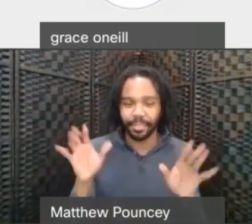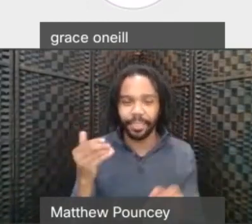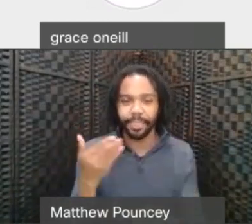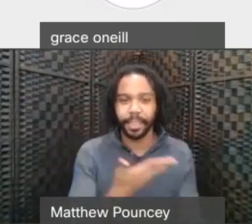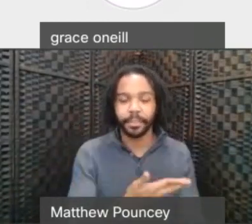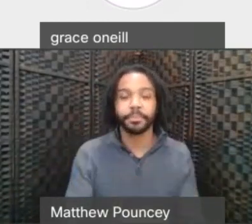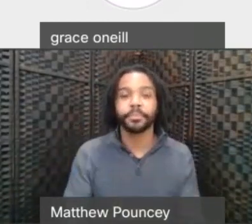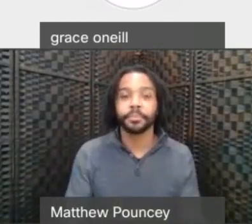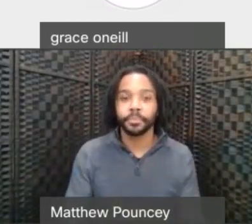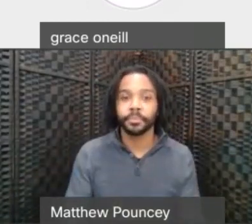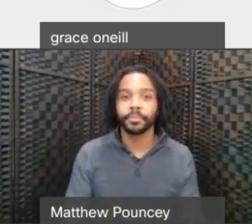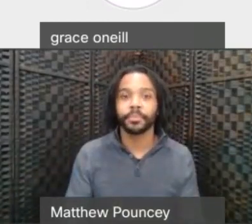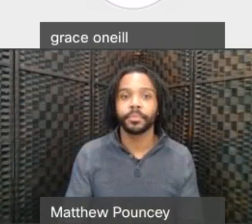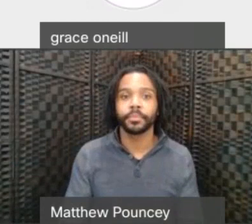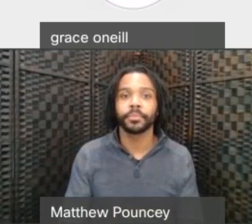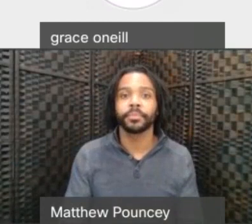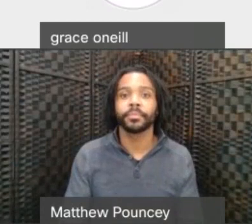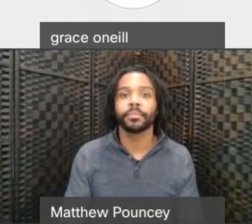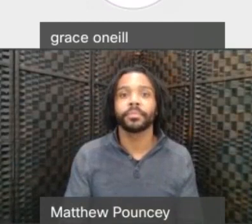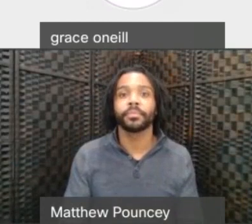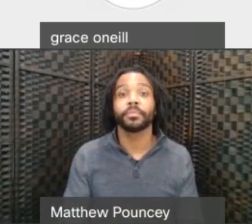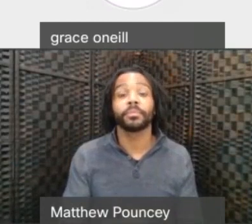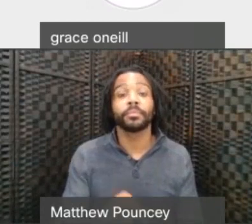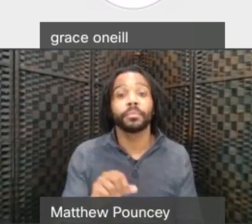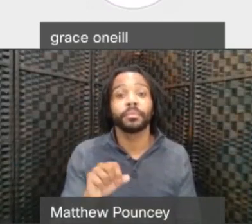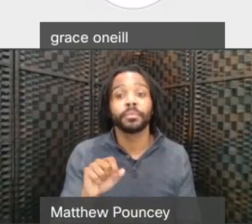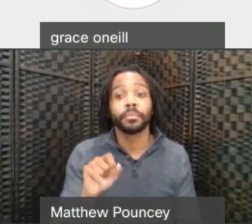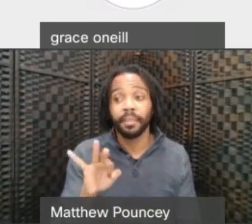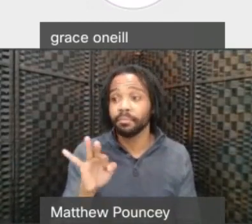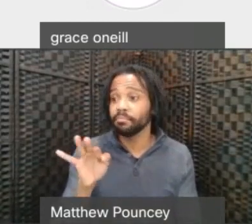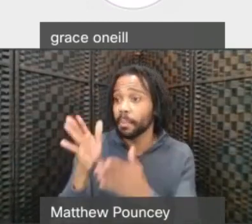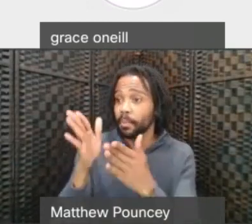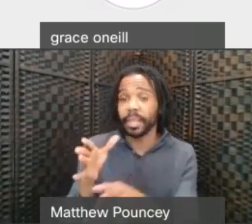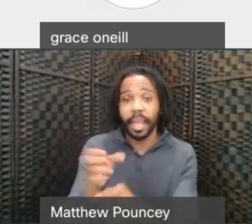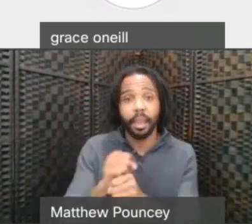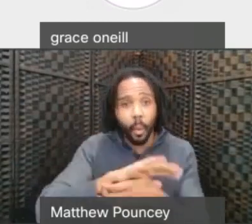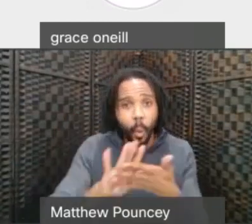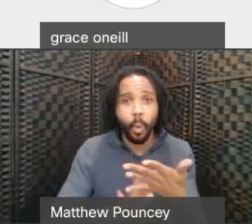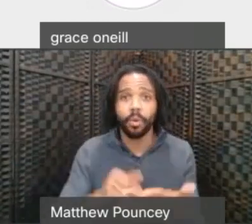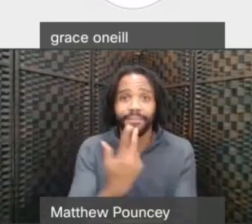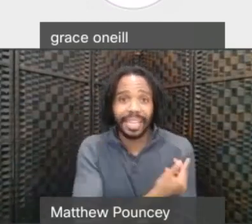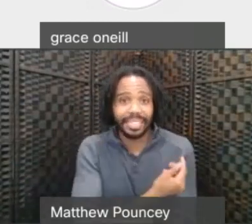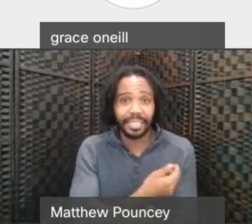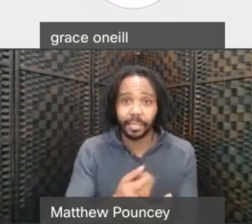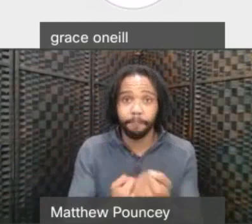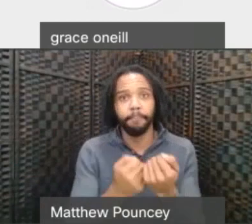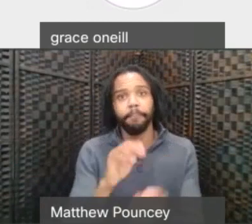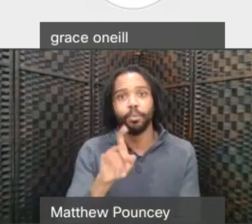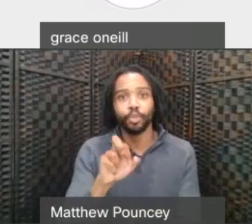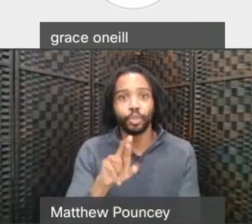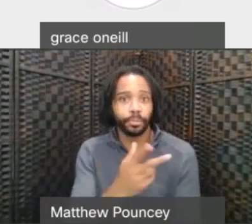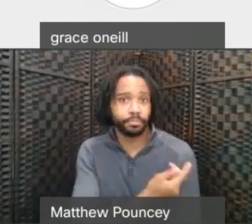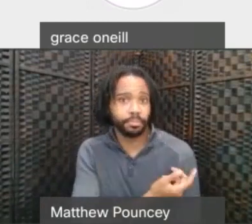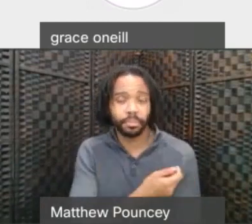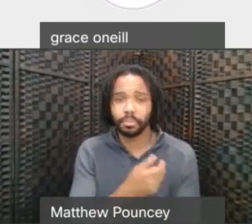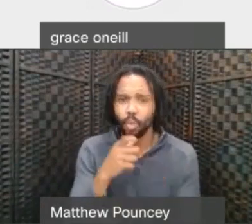of the recommended vaccine and booster doses, they don't need to be restricted from work unless they're directed to do